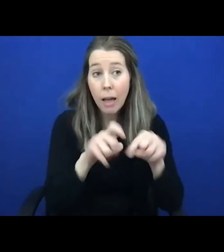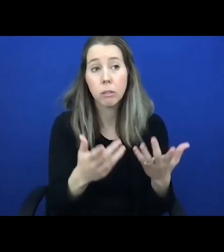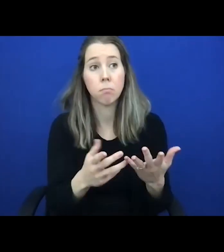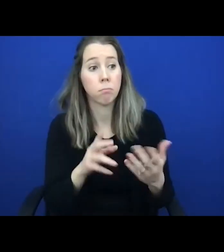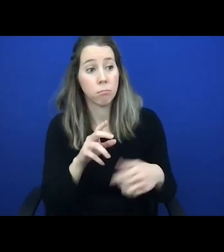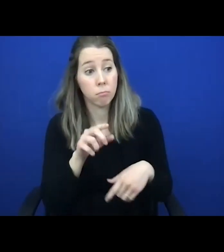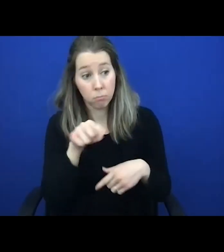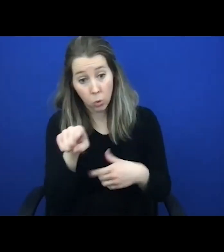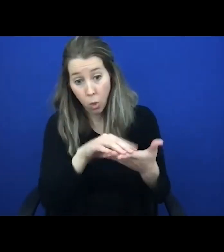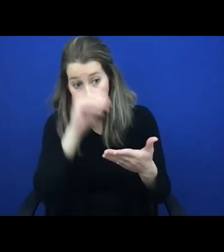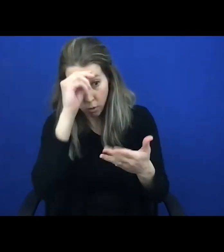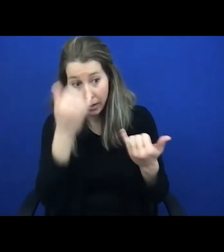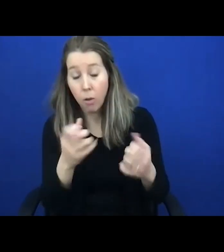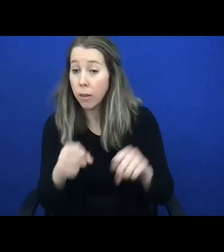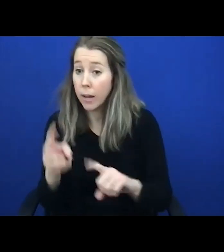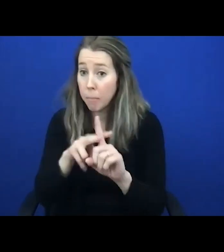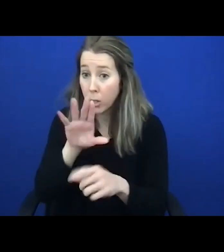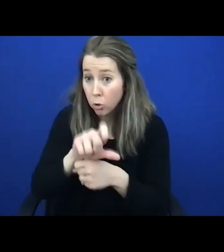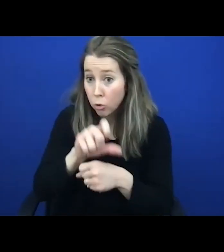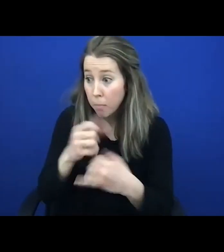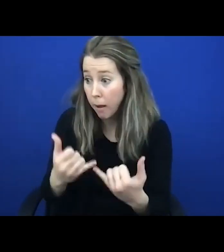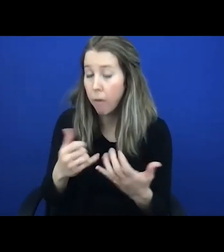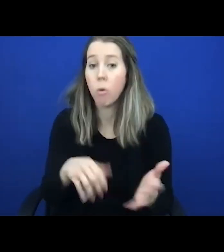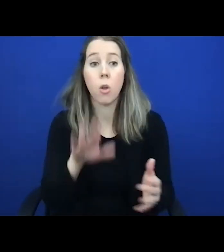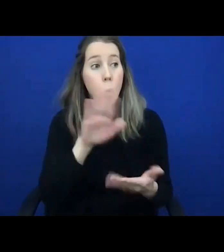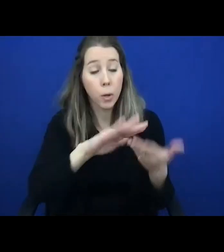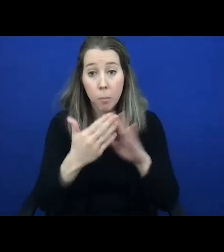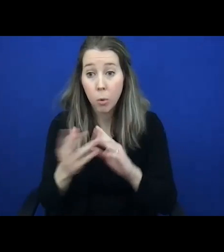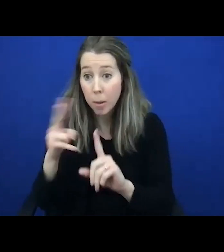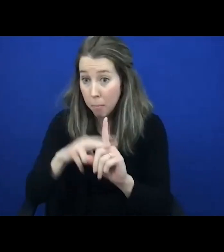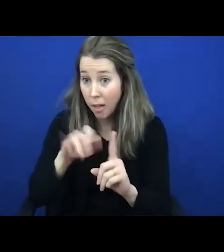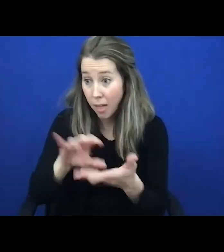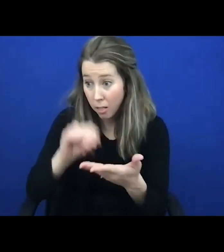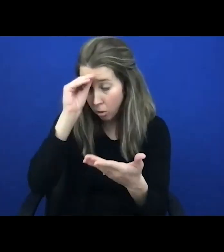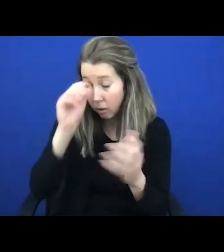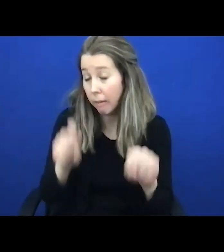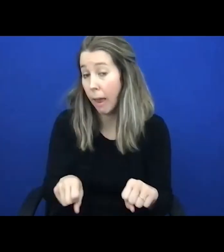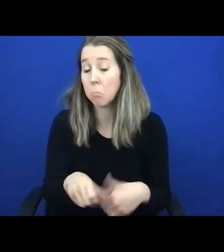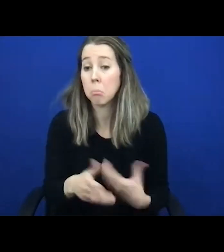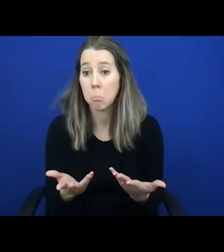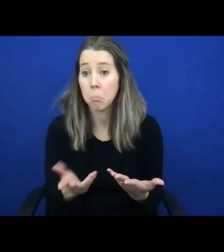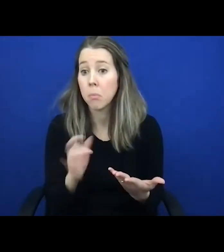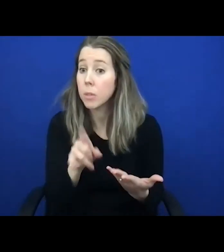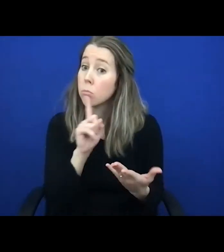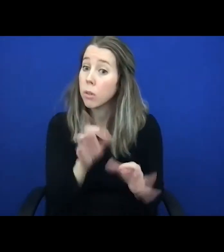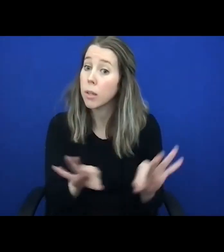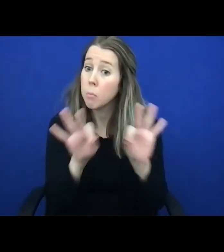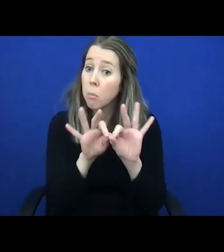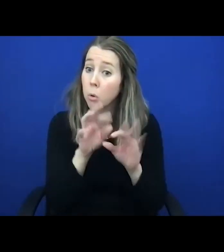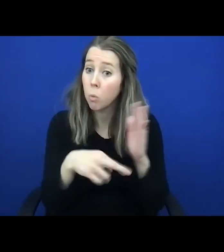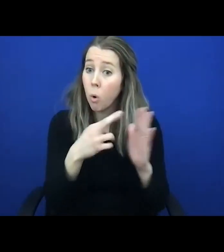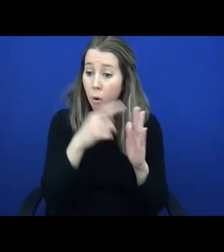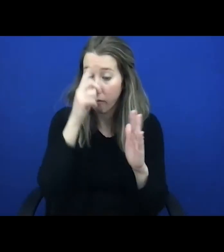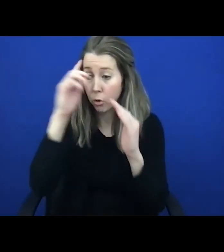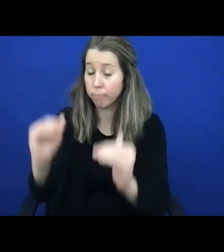apply what you're learning to your profession? Can you apply it to your community? Because that's a really important role of higher education, right?